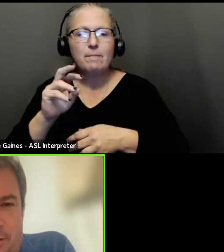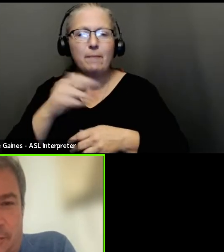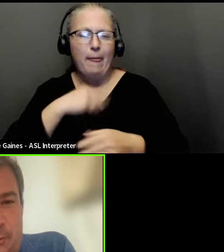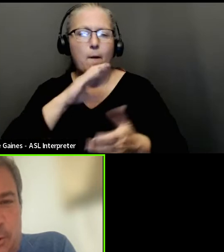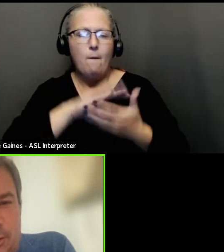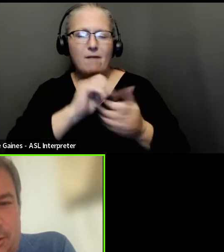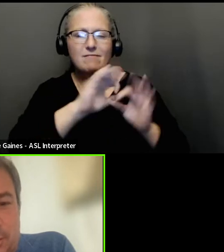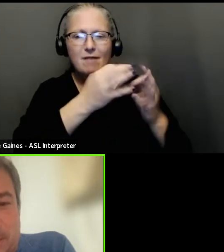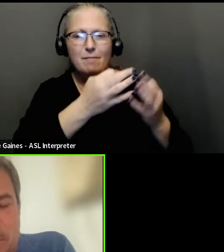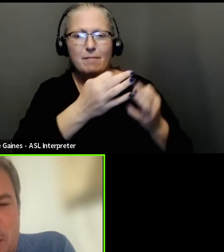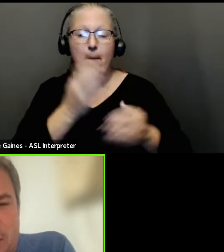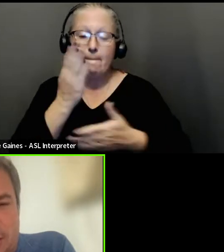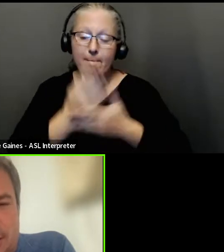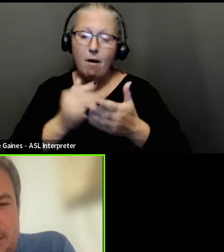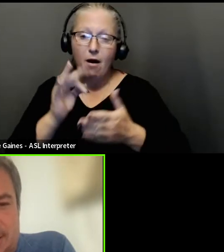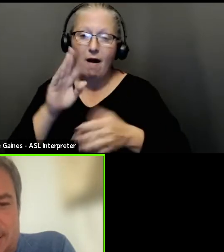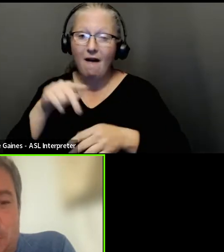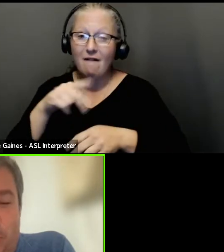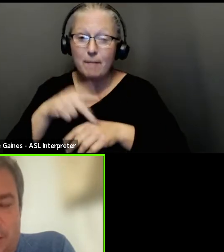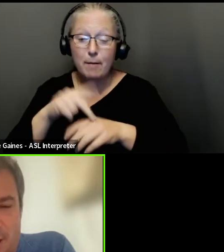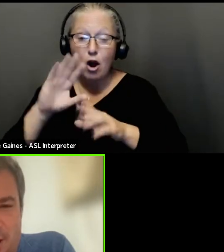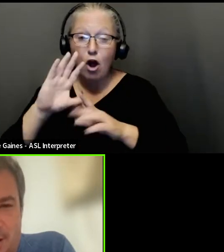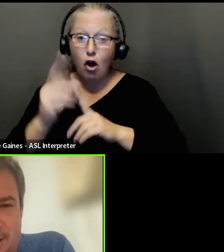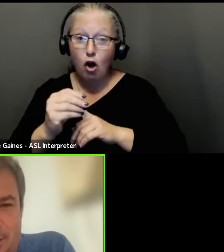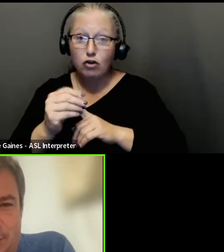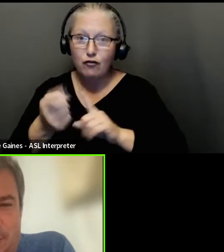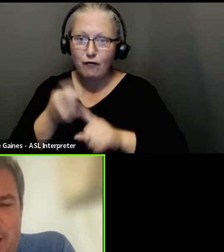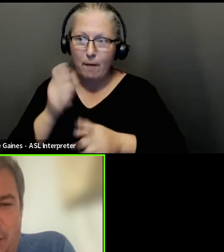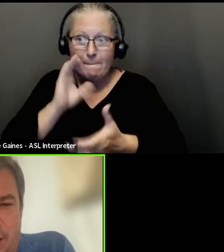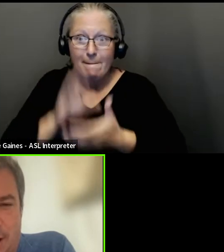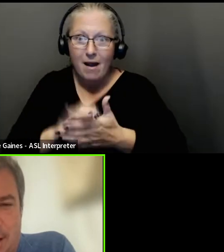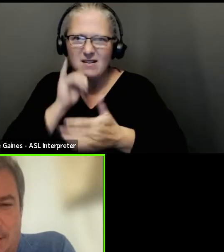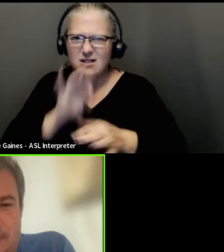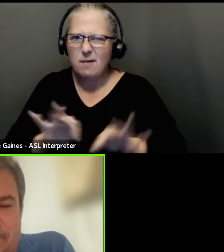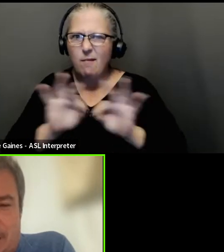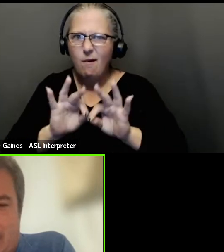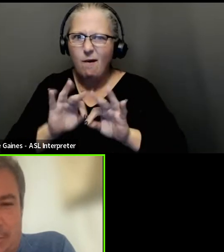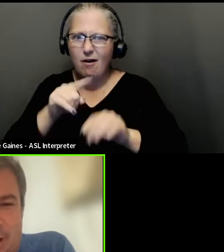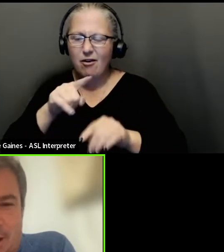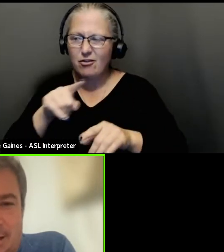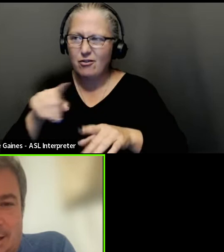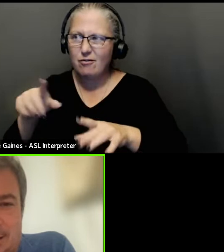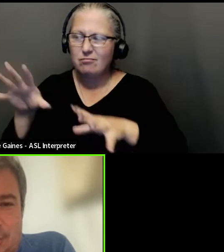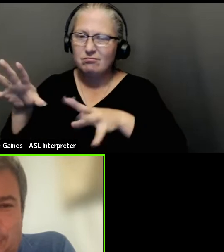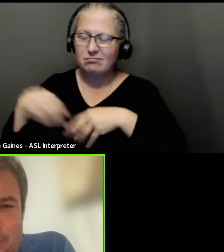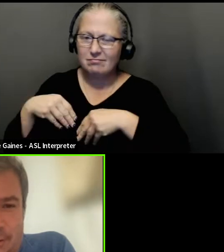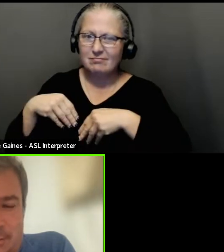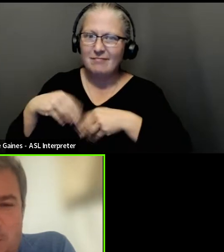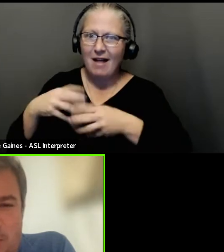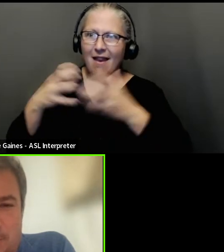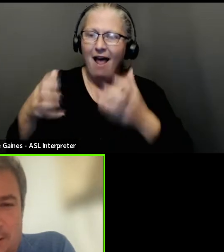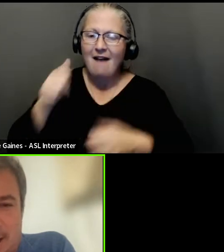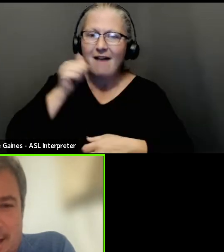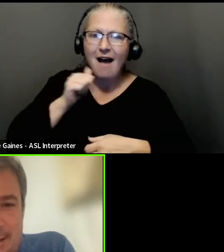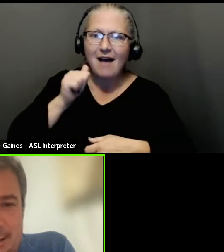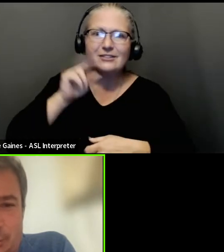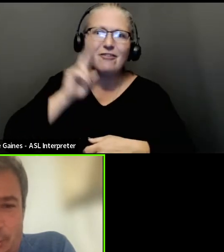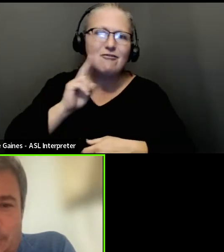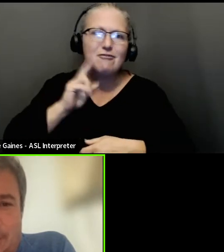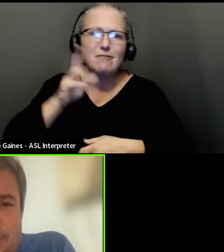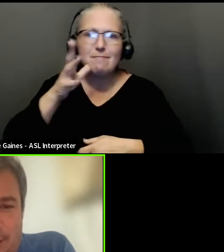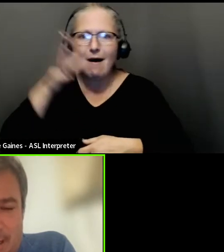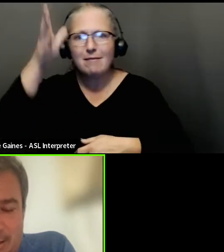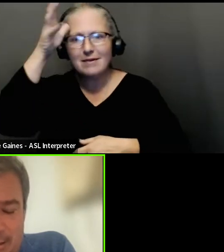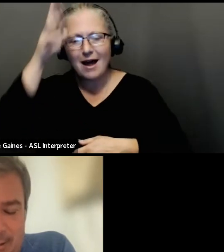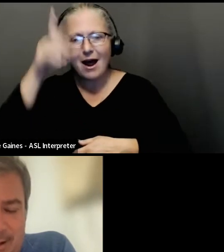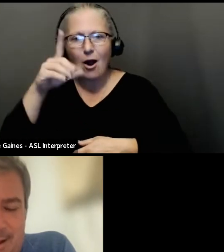Being part of the Filipino culture by marriage is an important thing. You've inherited lots of aunties and uncles and moms and dads and